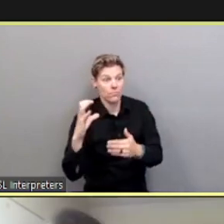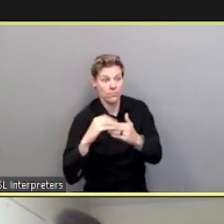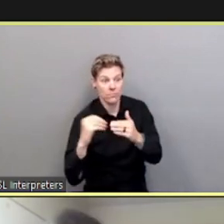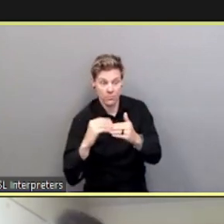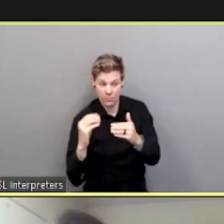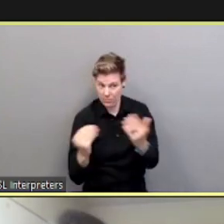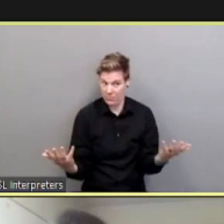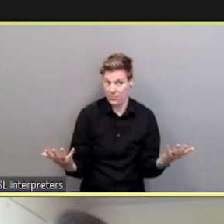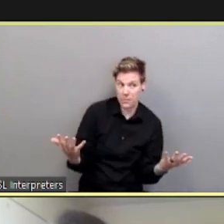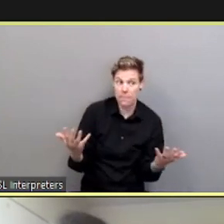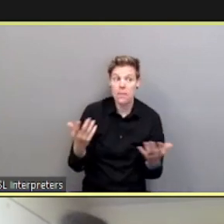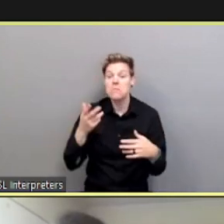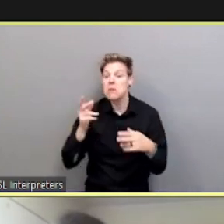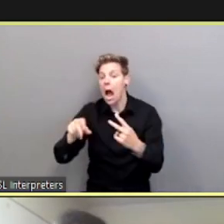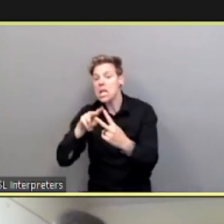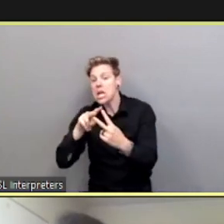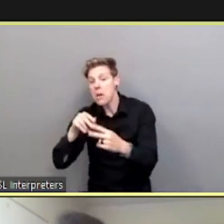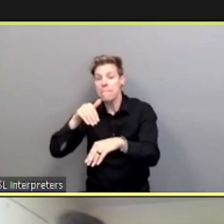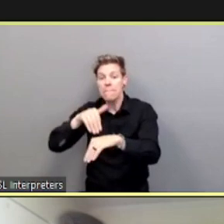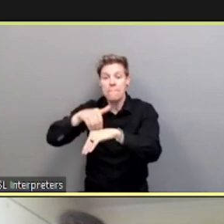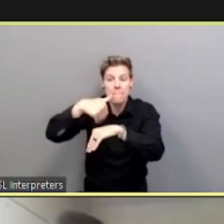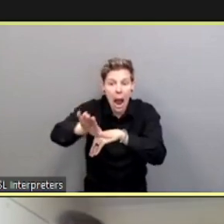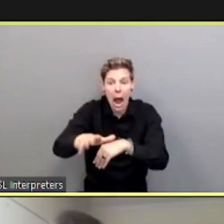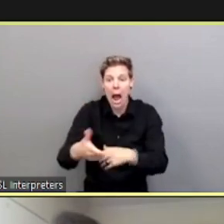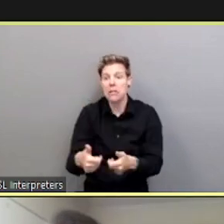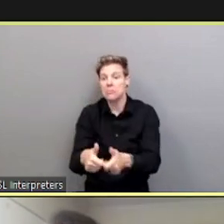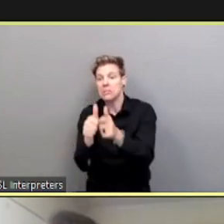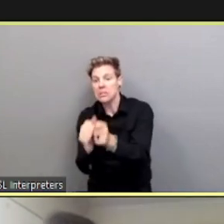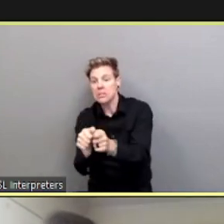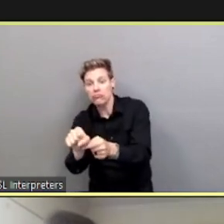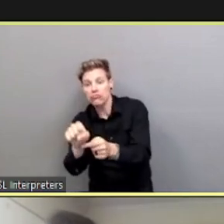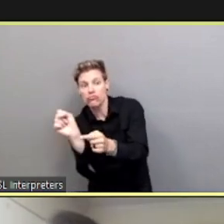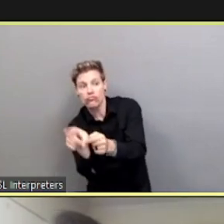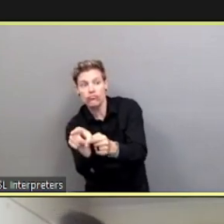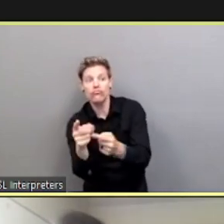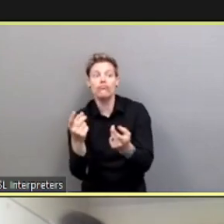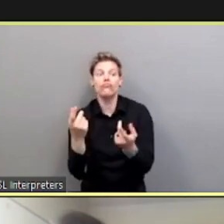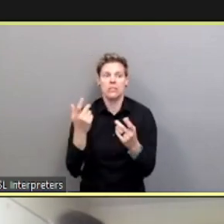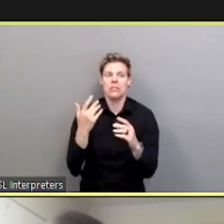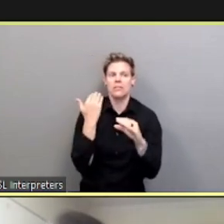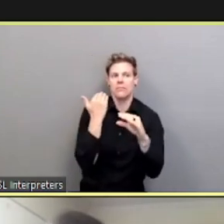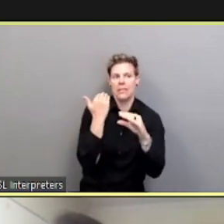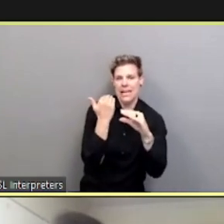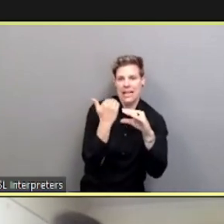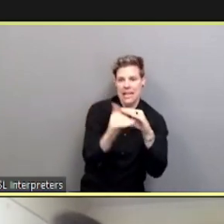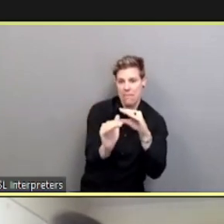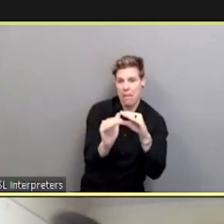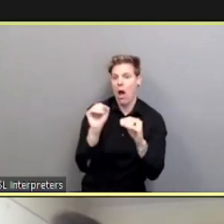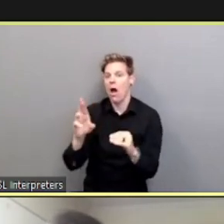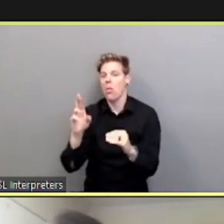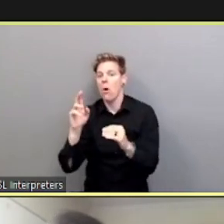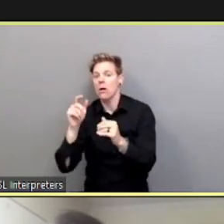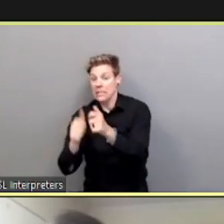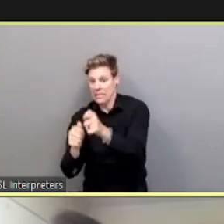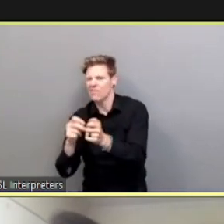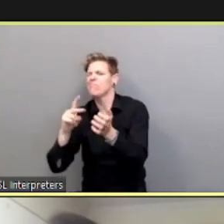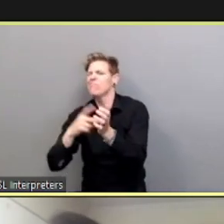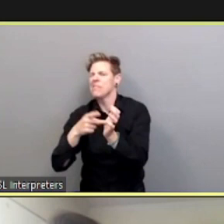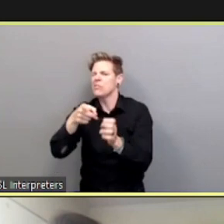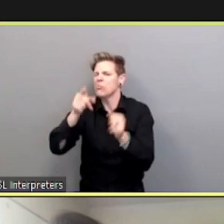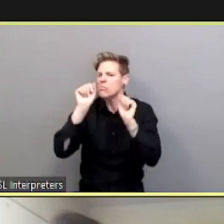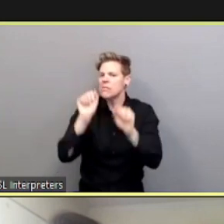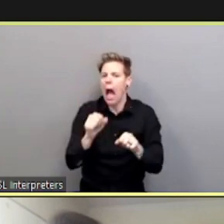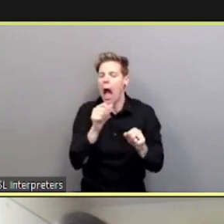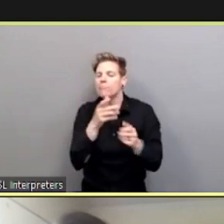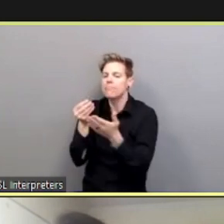mail. And if you get it by email or text, you can only spend it online. And if you get it on physical person, you can spend it